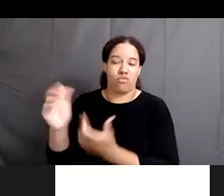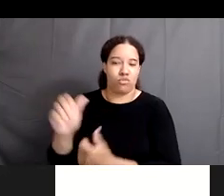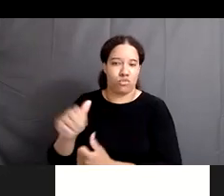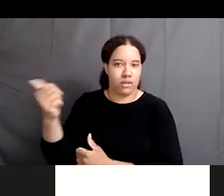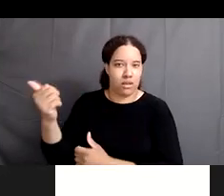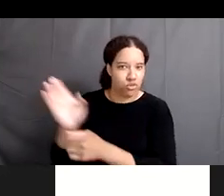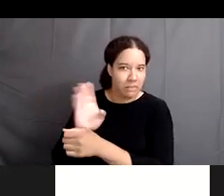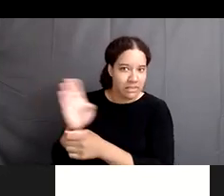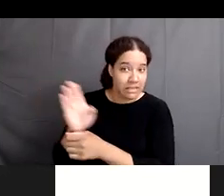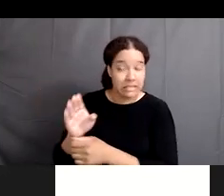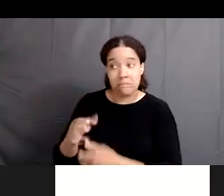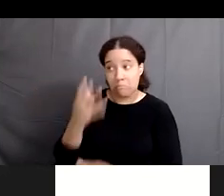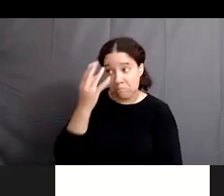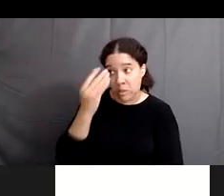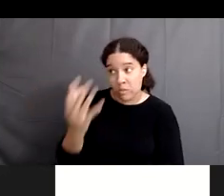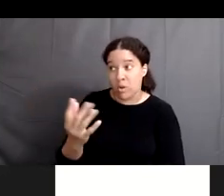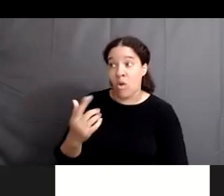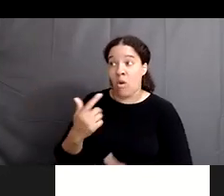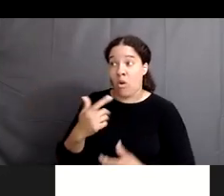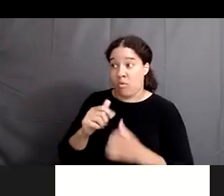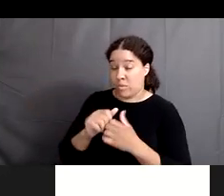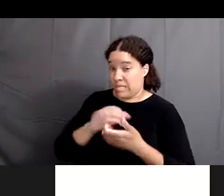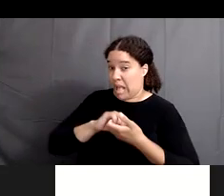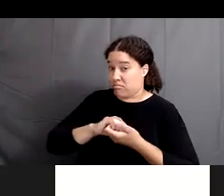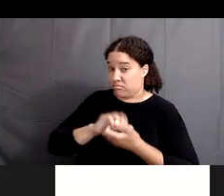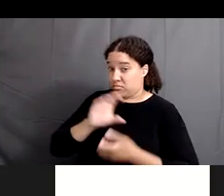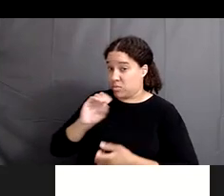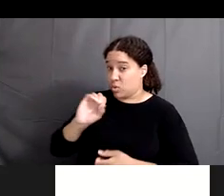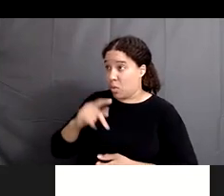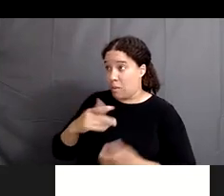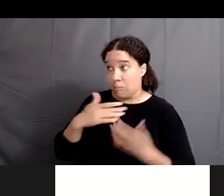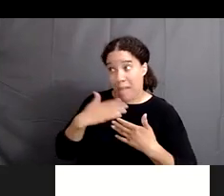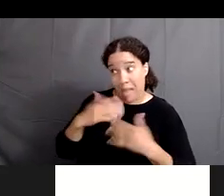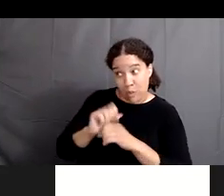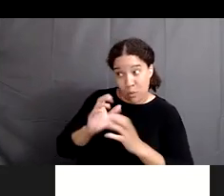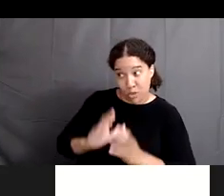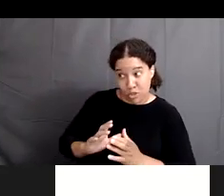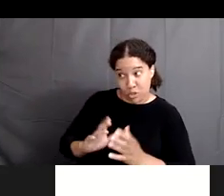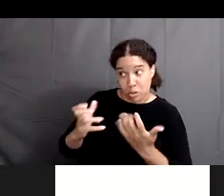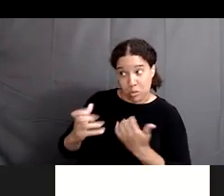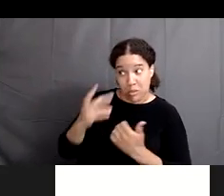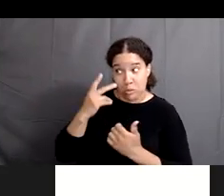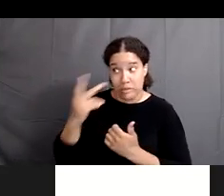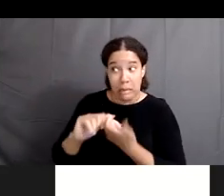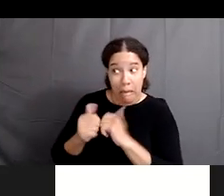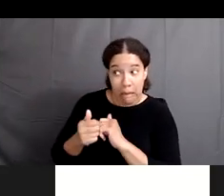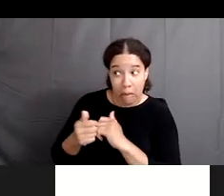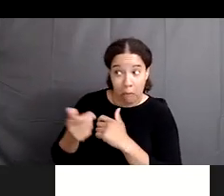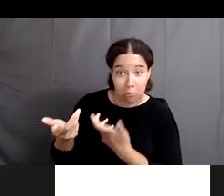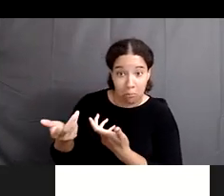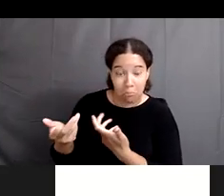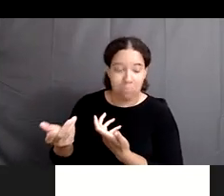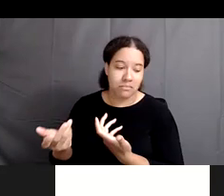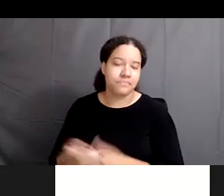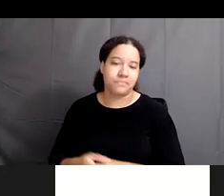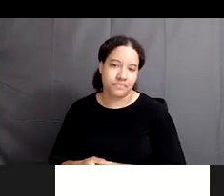happy, excellent workers. Would you like to see what that's like? And yeah,